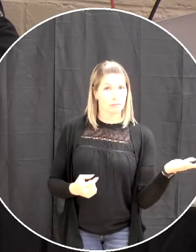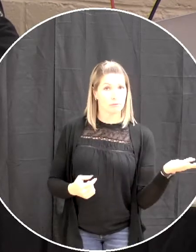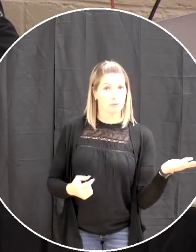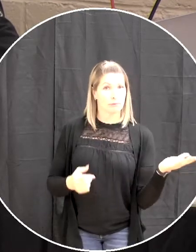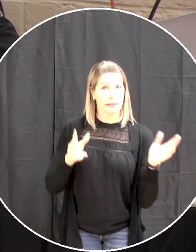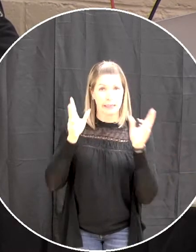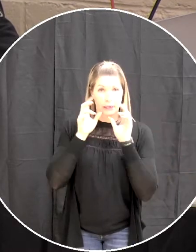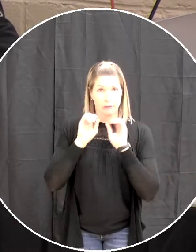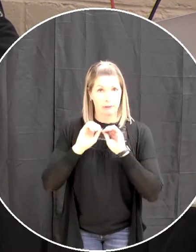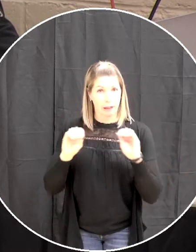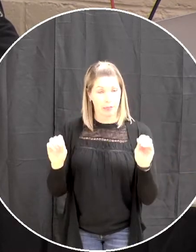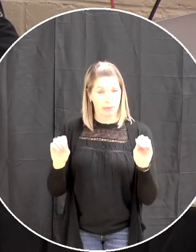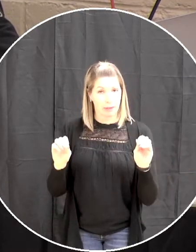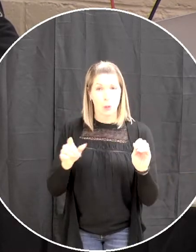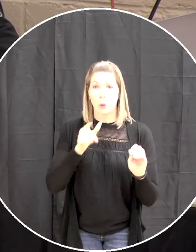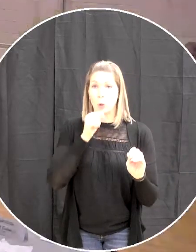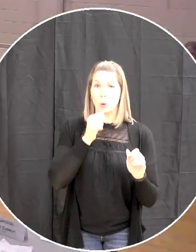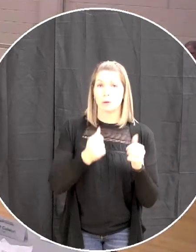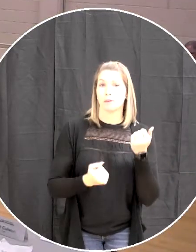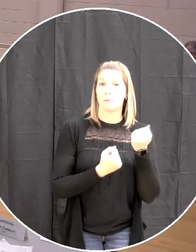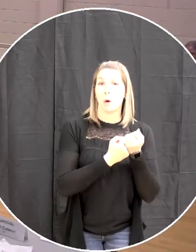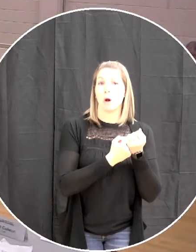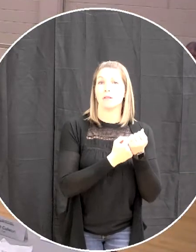Hearing none, all in favor of the motion?